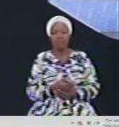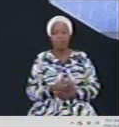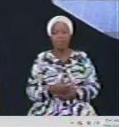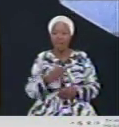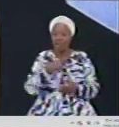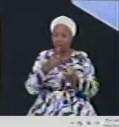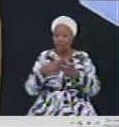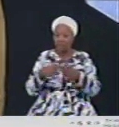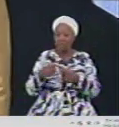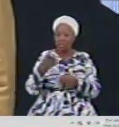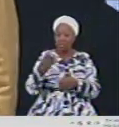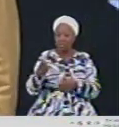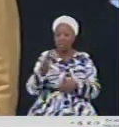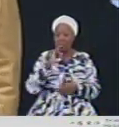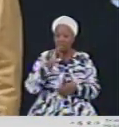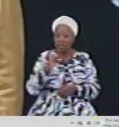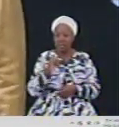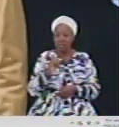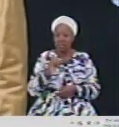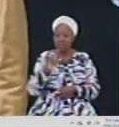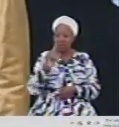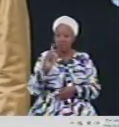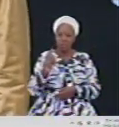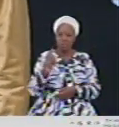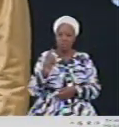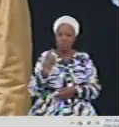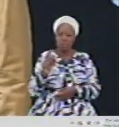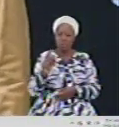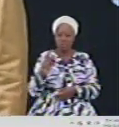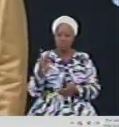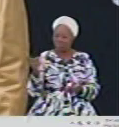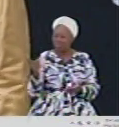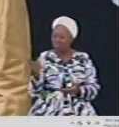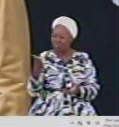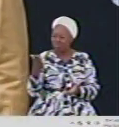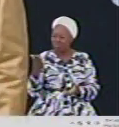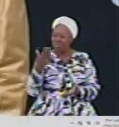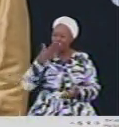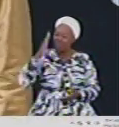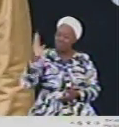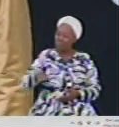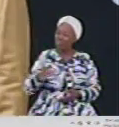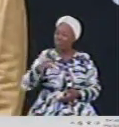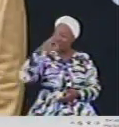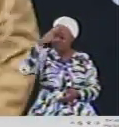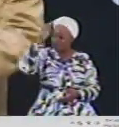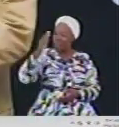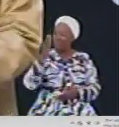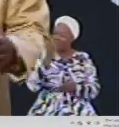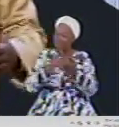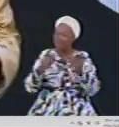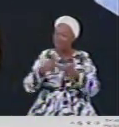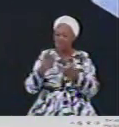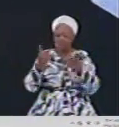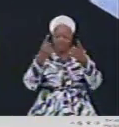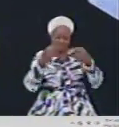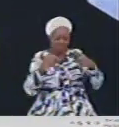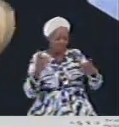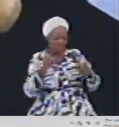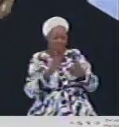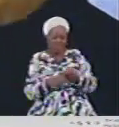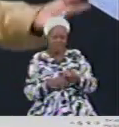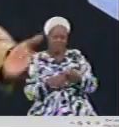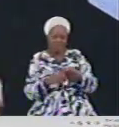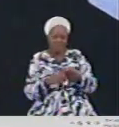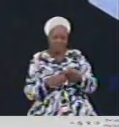And then there's one riffraff, one person somewhere coming to